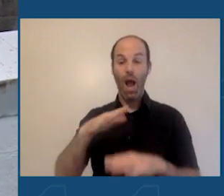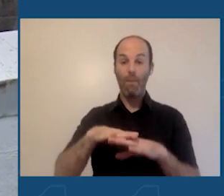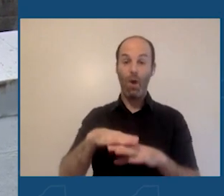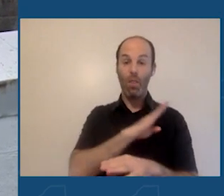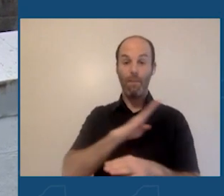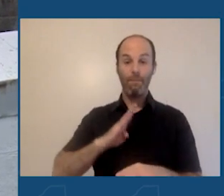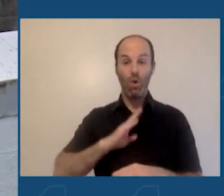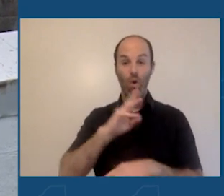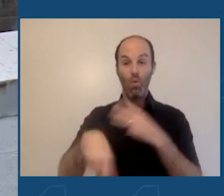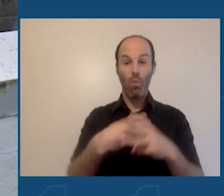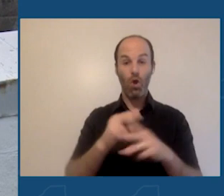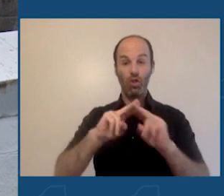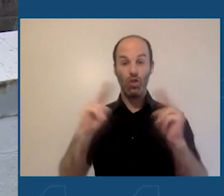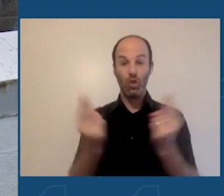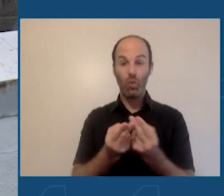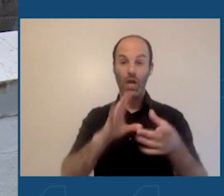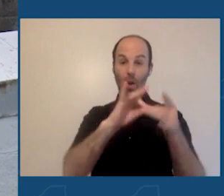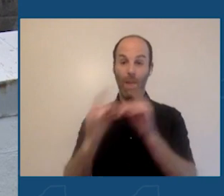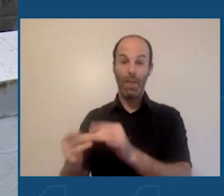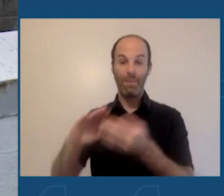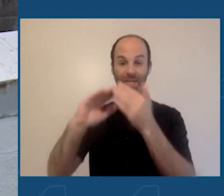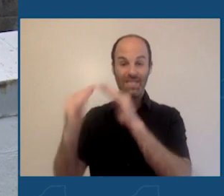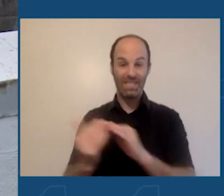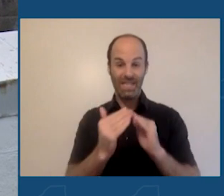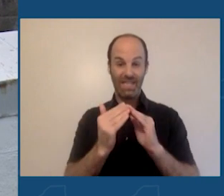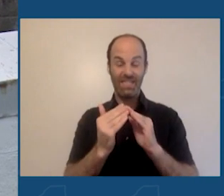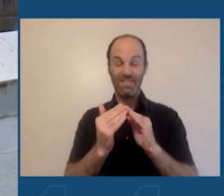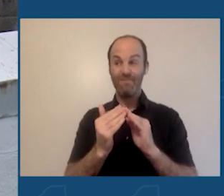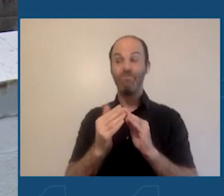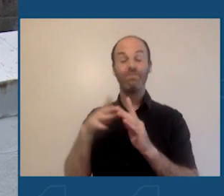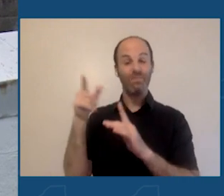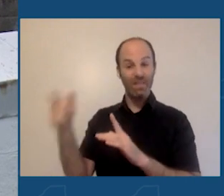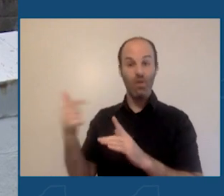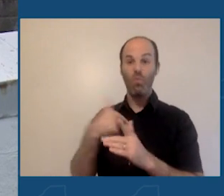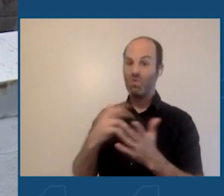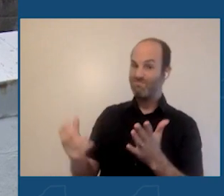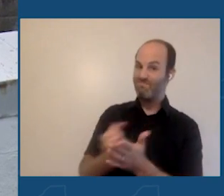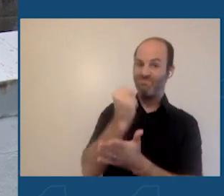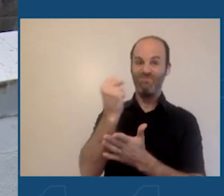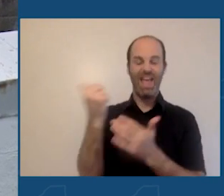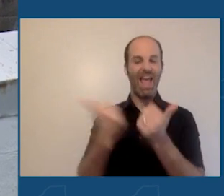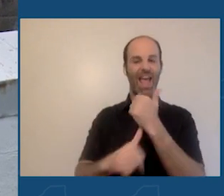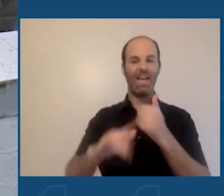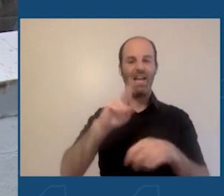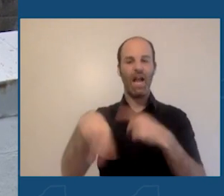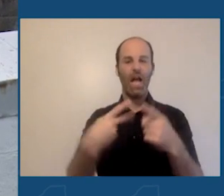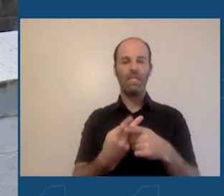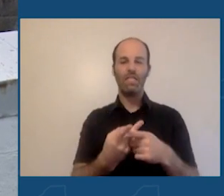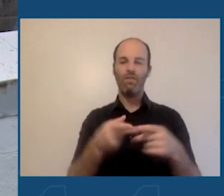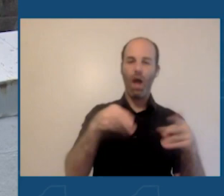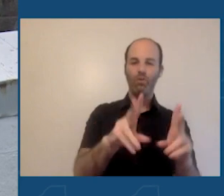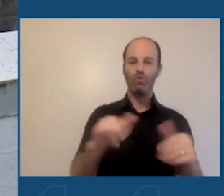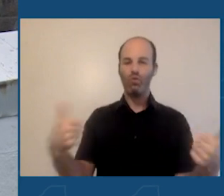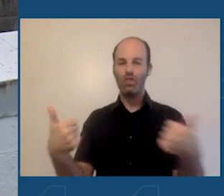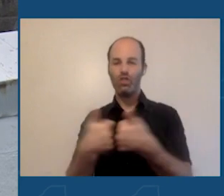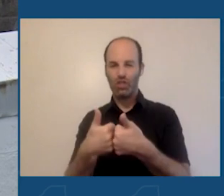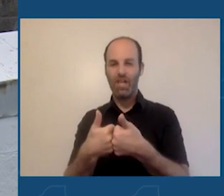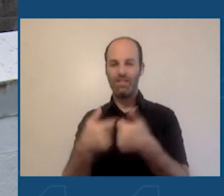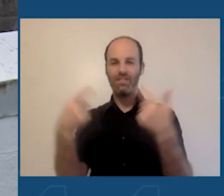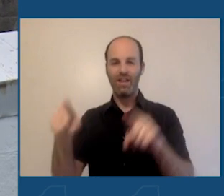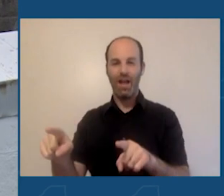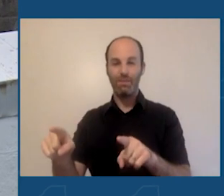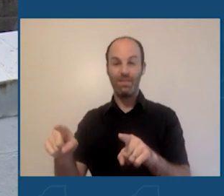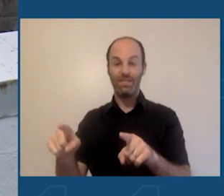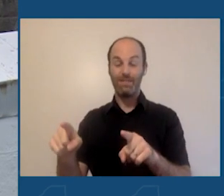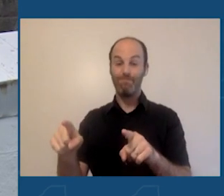and with this appointment, it allows us to take advantage of any opportunity or challenge that comes our way. And in closing, Lake